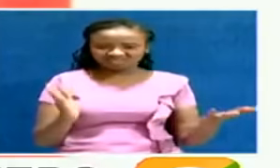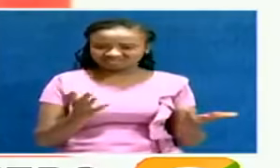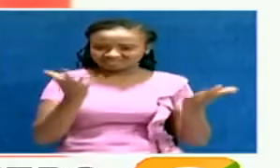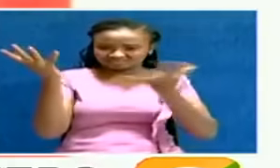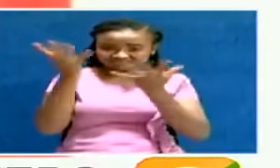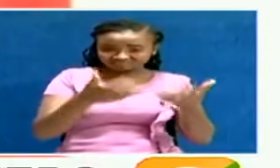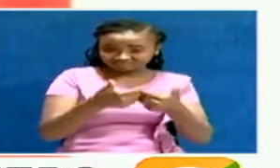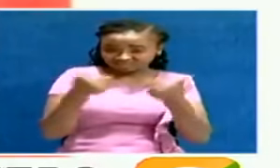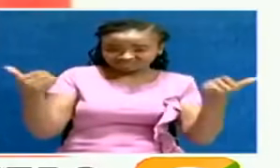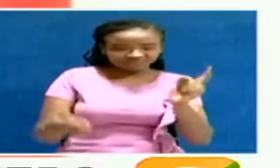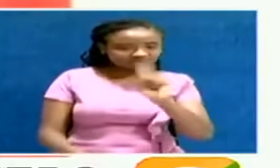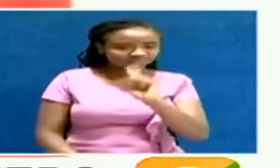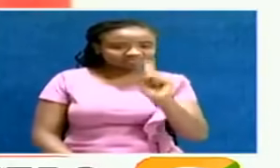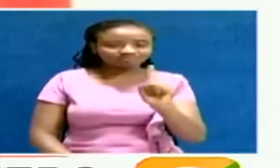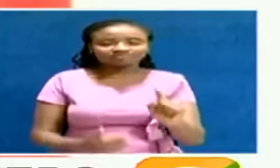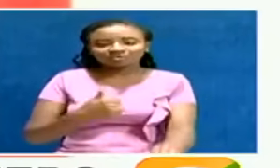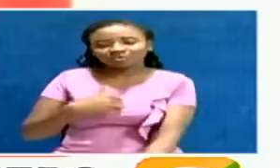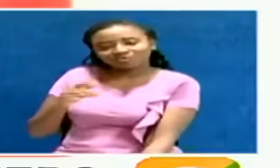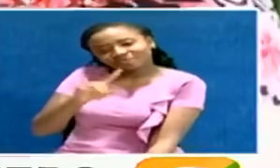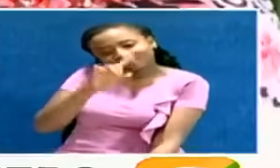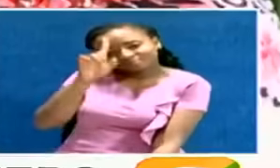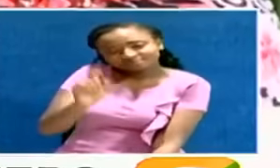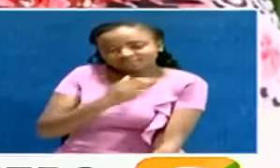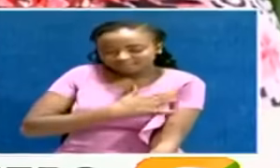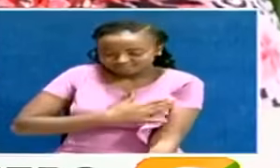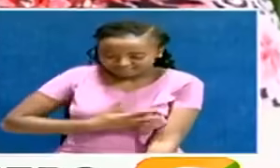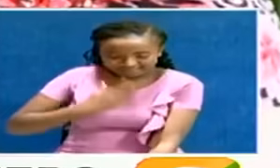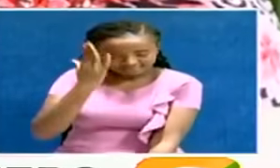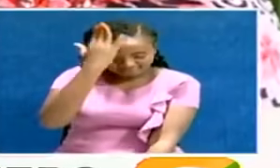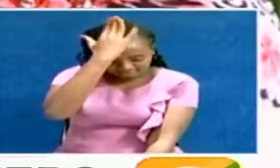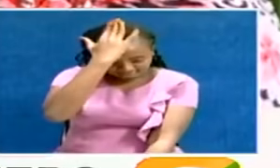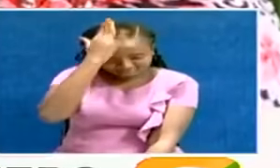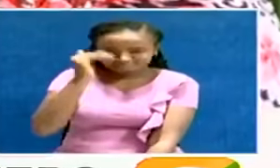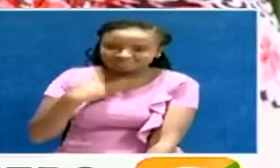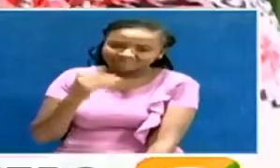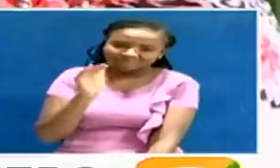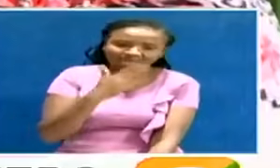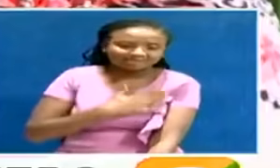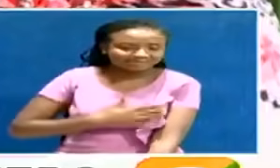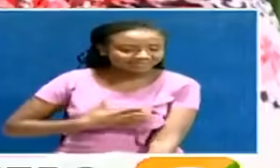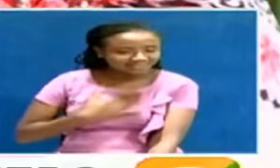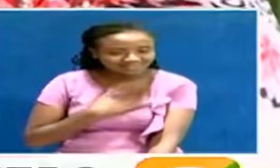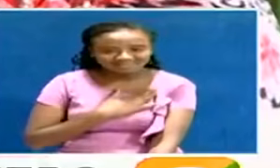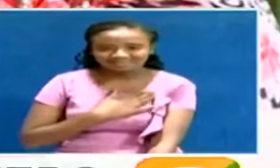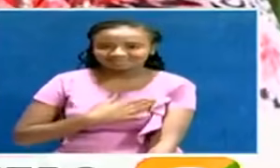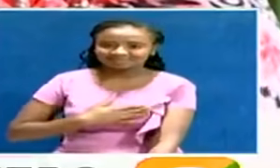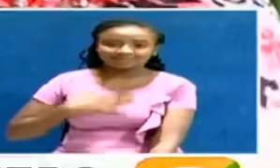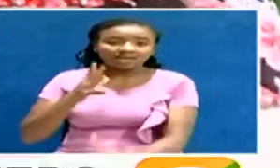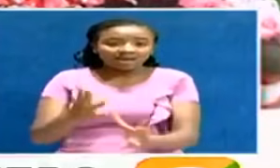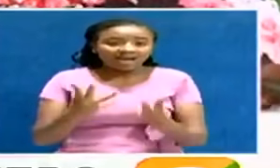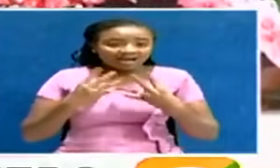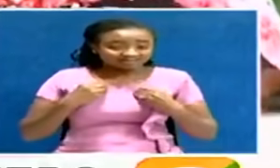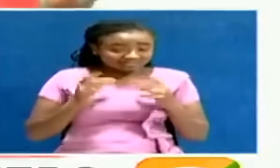us. So, mimi nawauliza kwa unyenyekevu, tafadhali. Ile mimi nawaomba